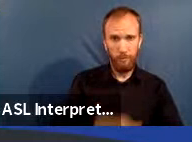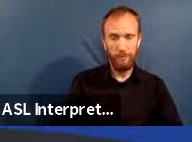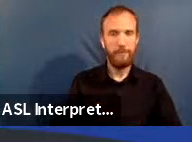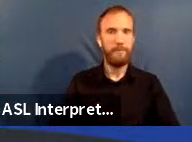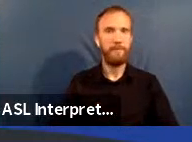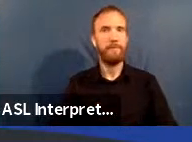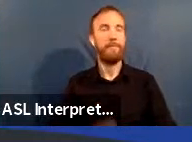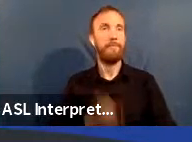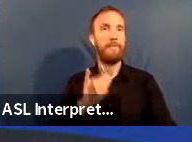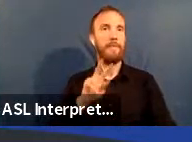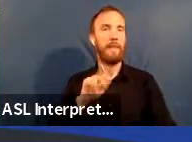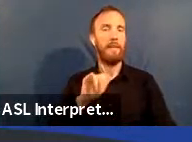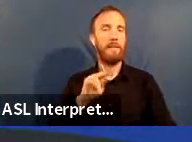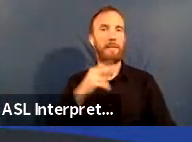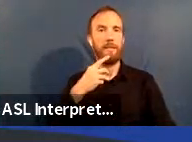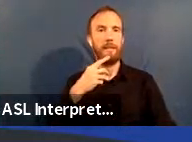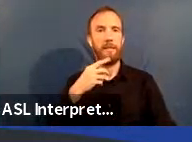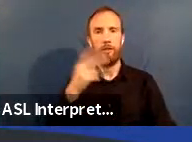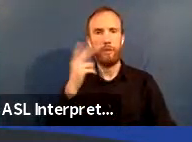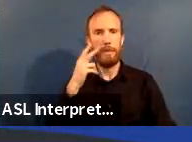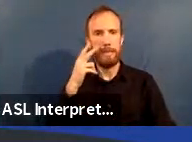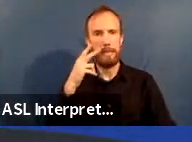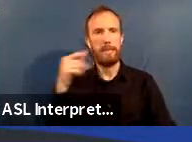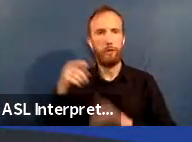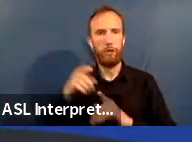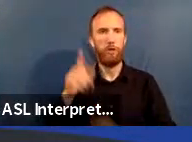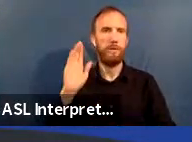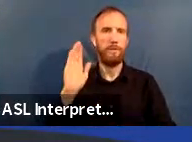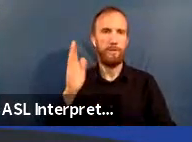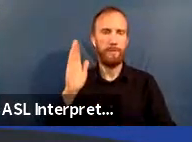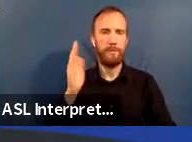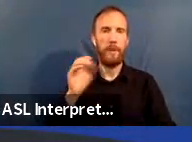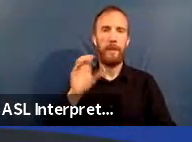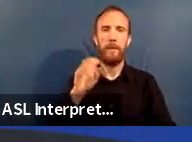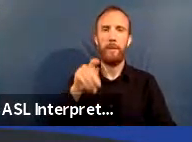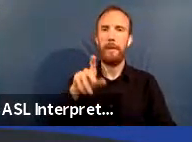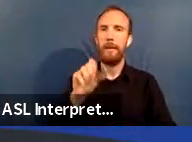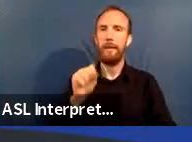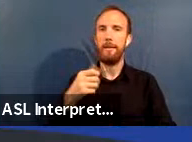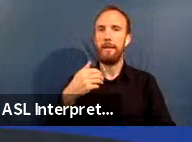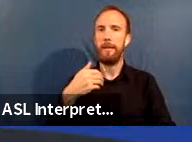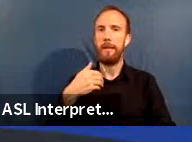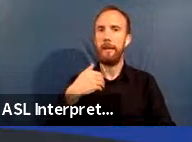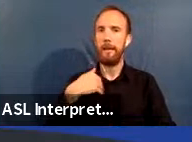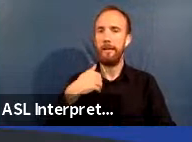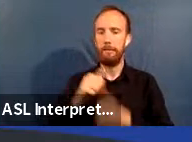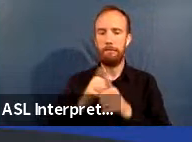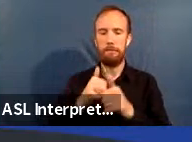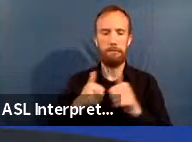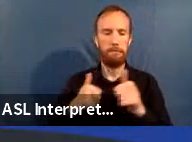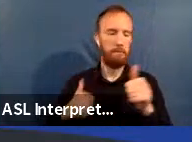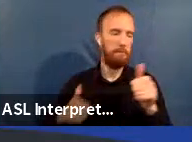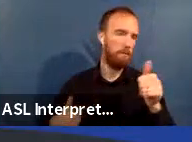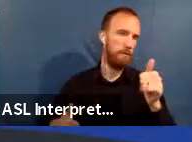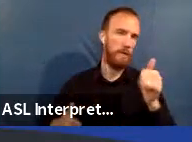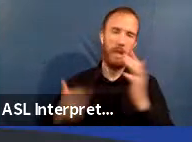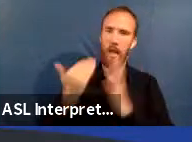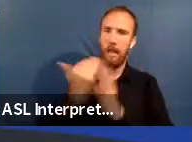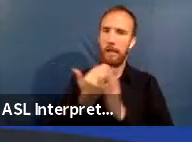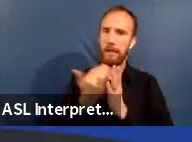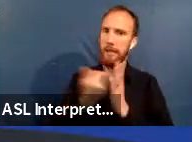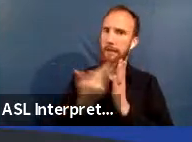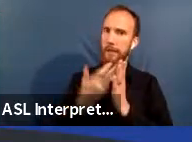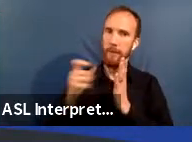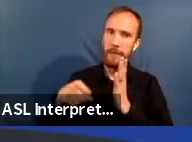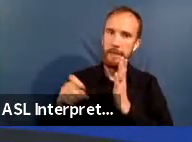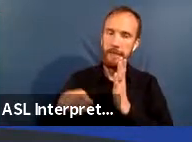So as you saw in the presentation, CPS has a significant backlog of critical needs, and funding is always a